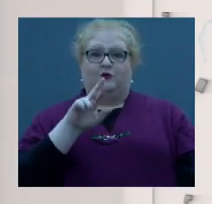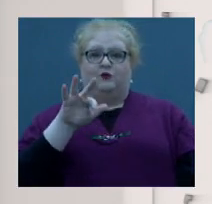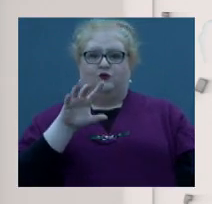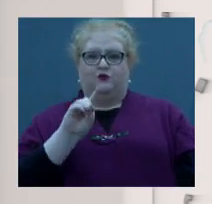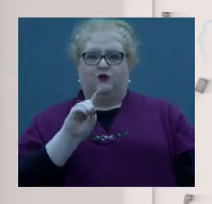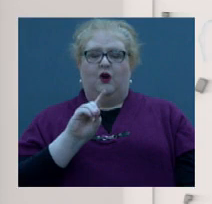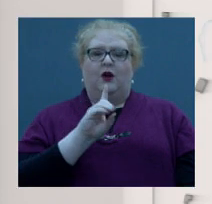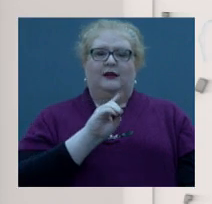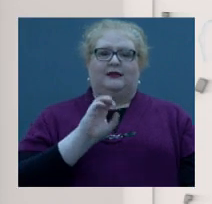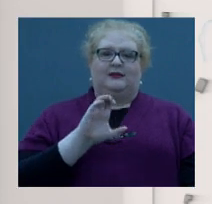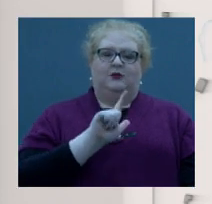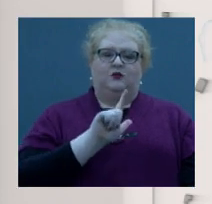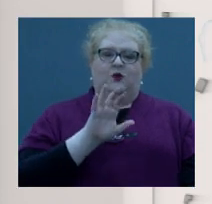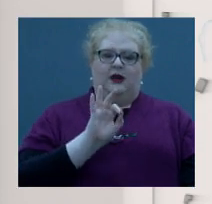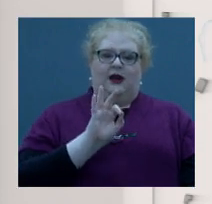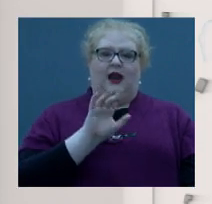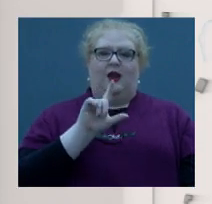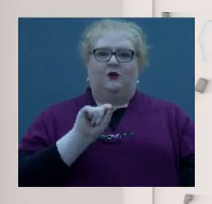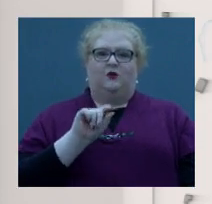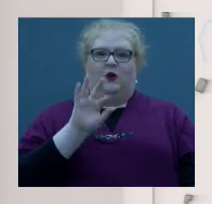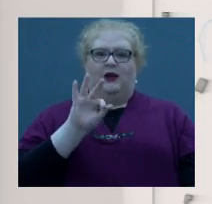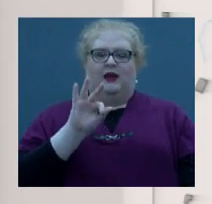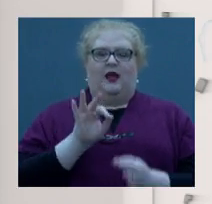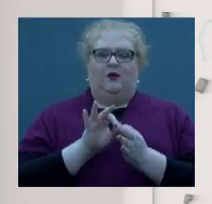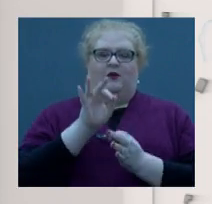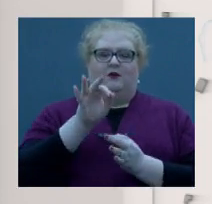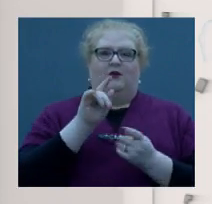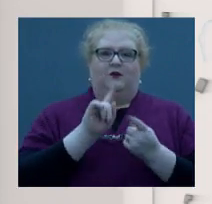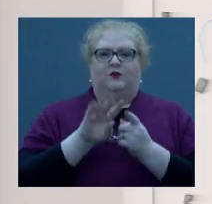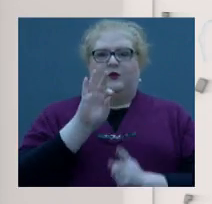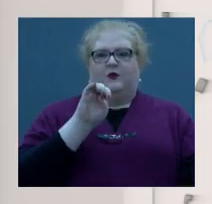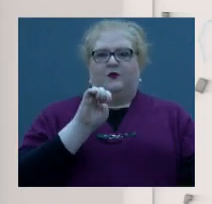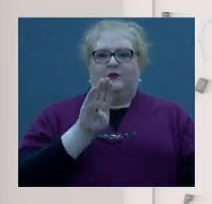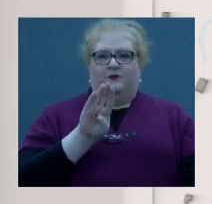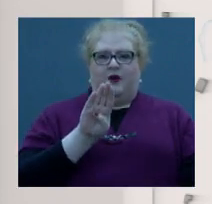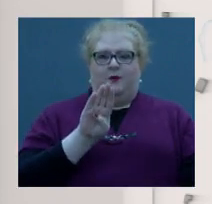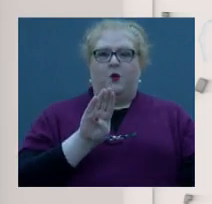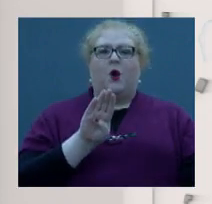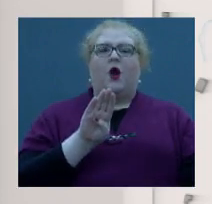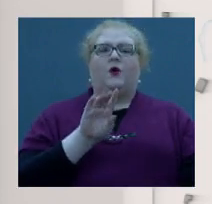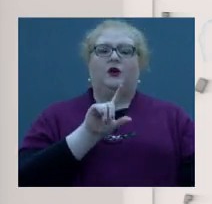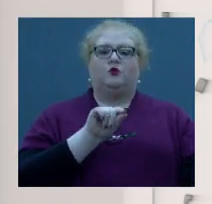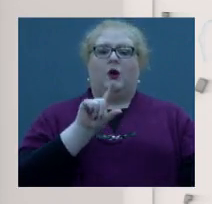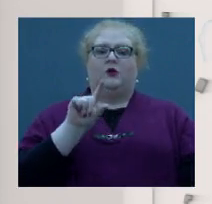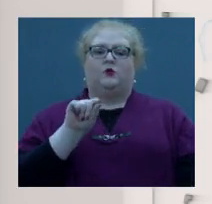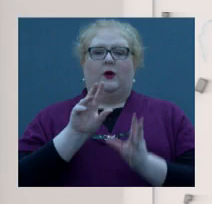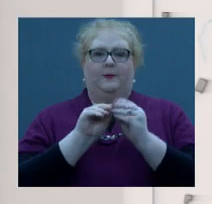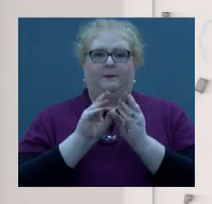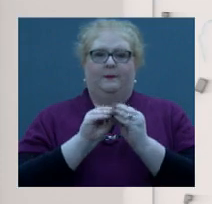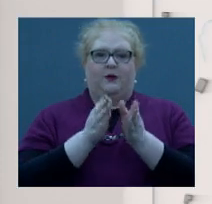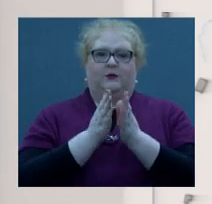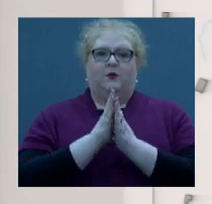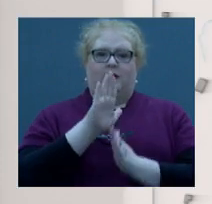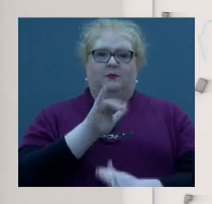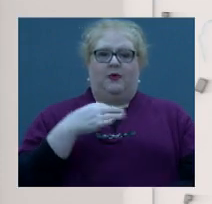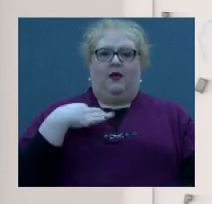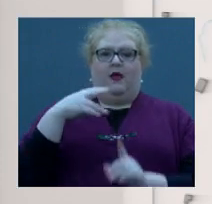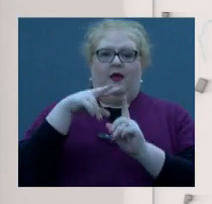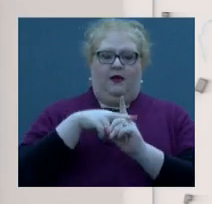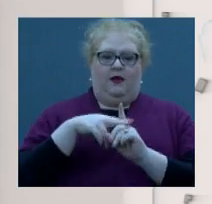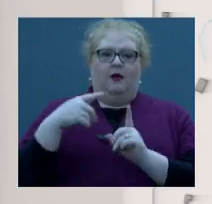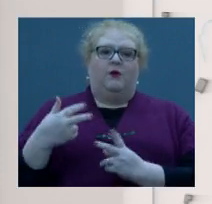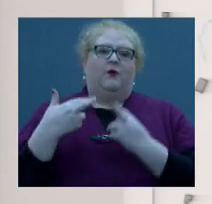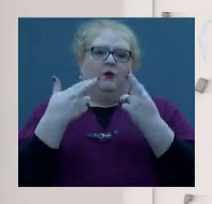29, 2019, a deferral of this item to the February 2020 meeting was requested by the applicant. Staff recommends